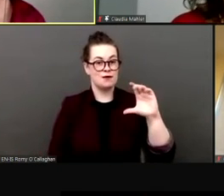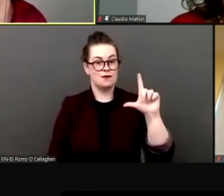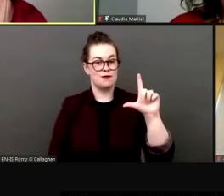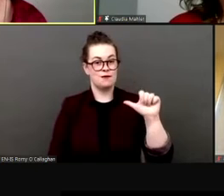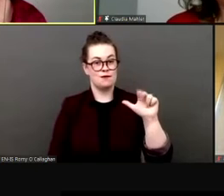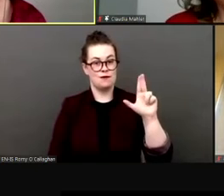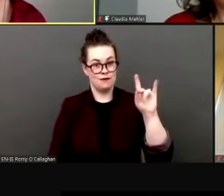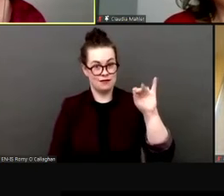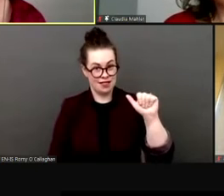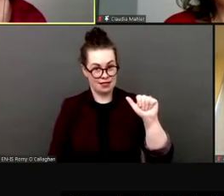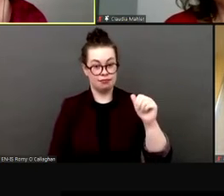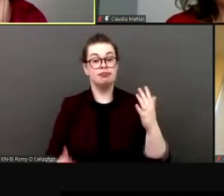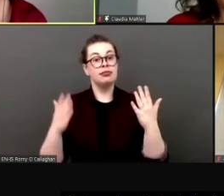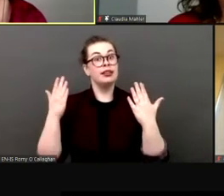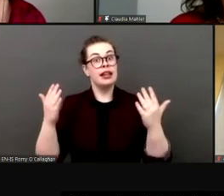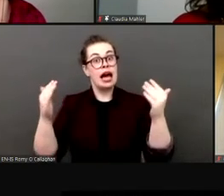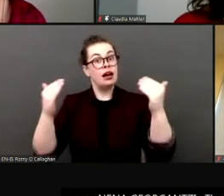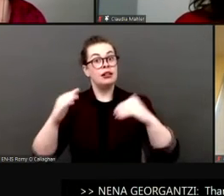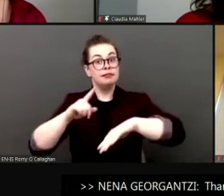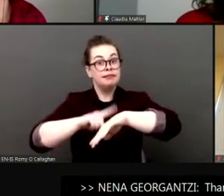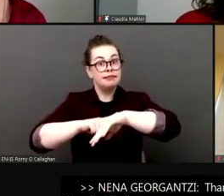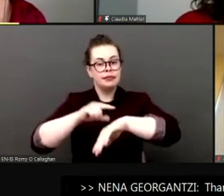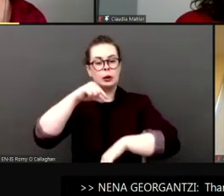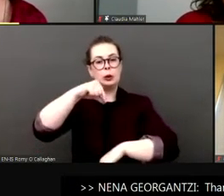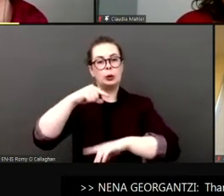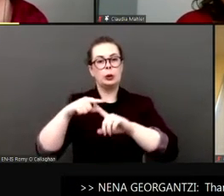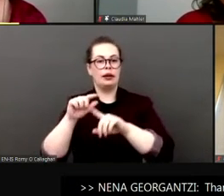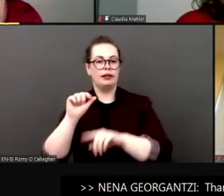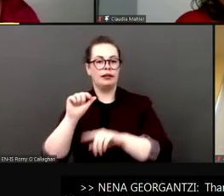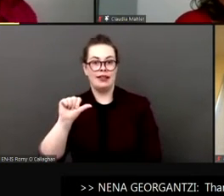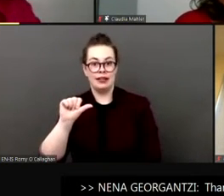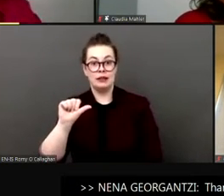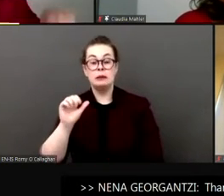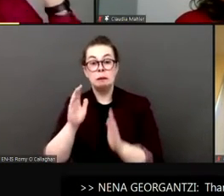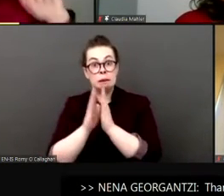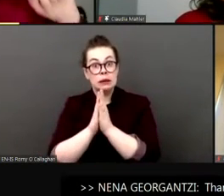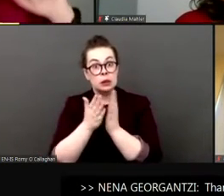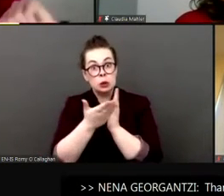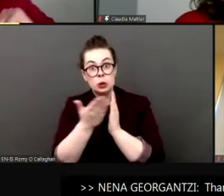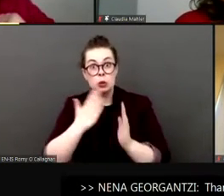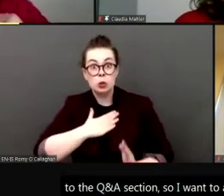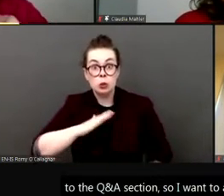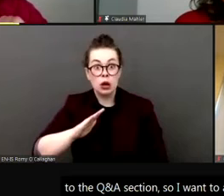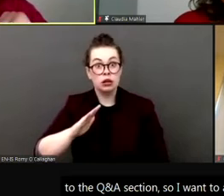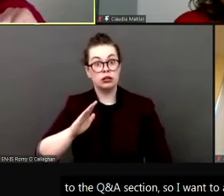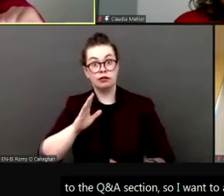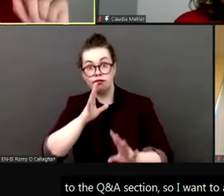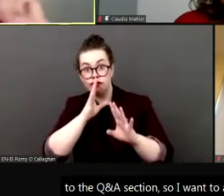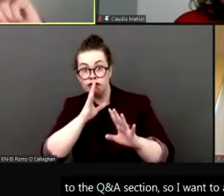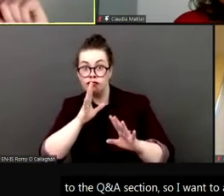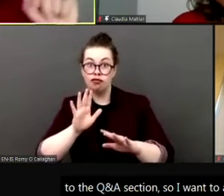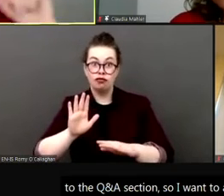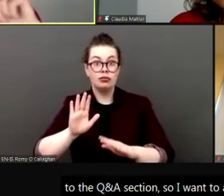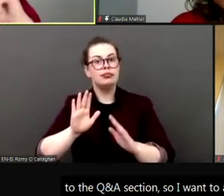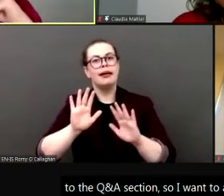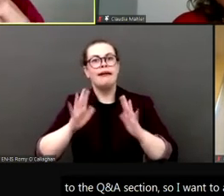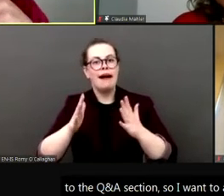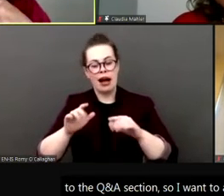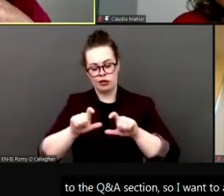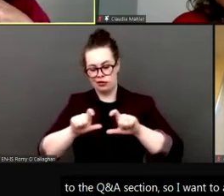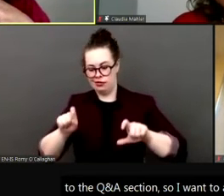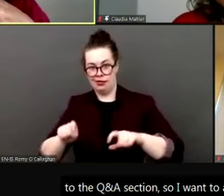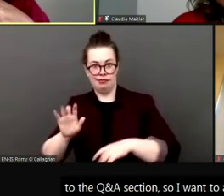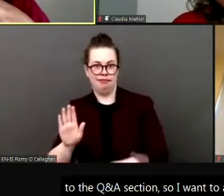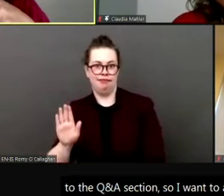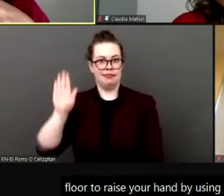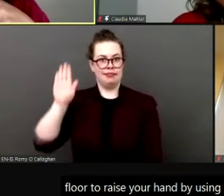who want to take the floor to raise your hand by using the participants tab, which is at the bottom of